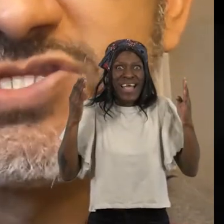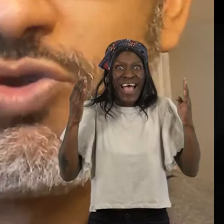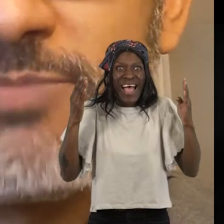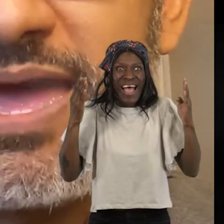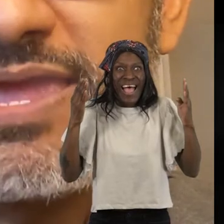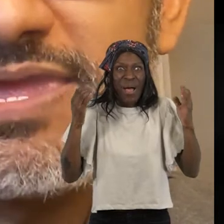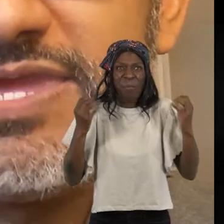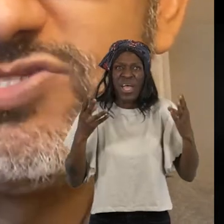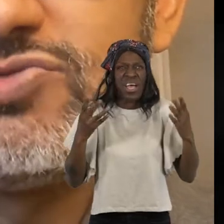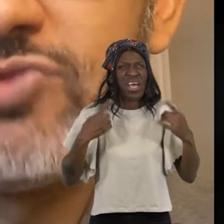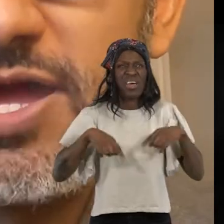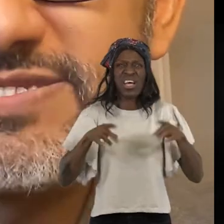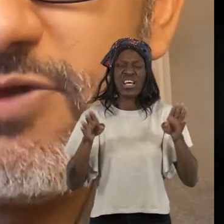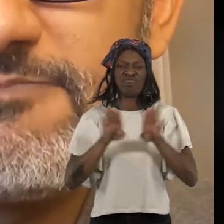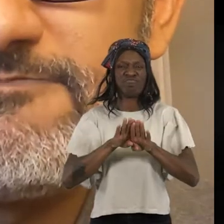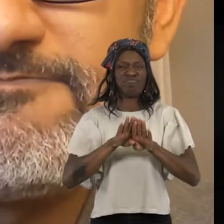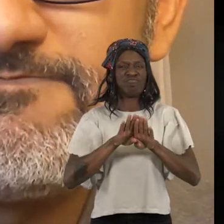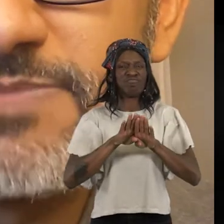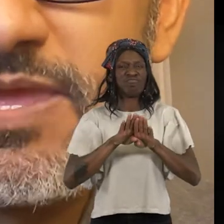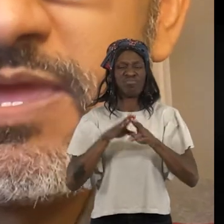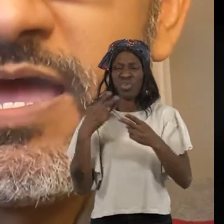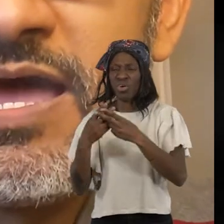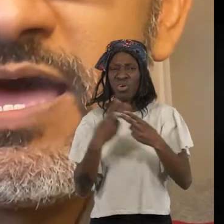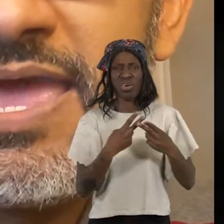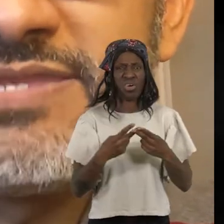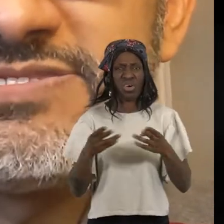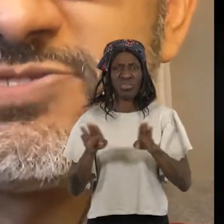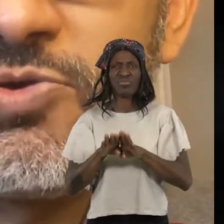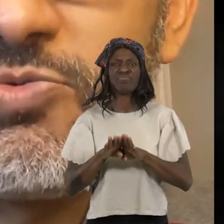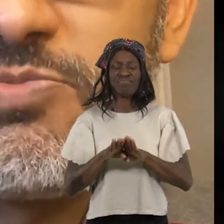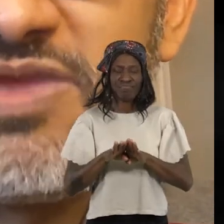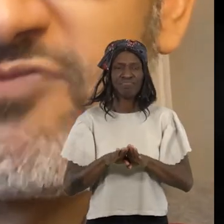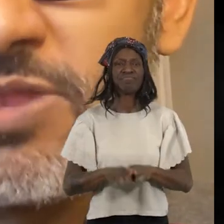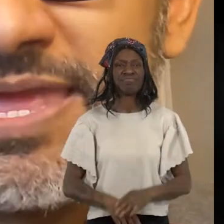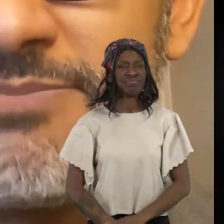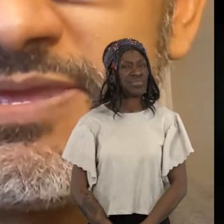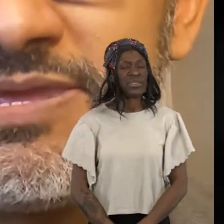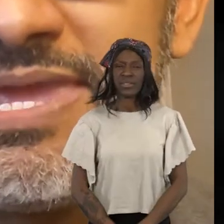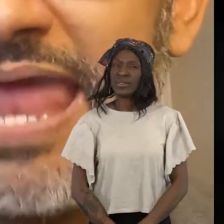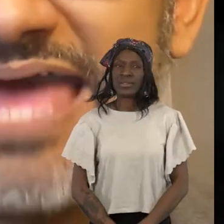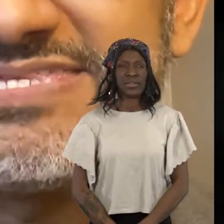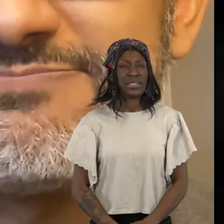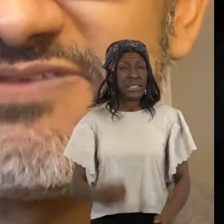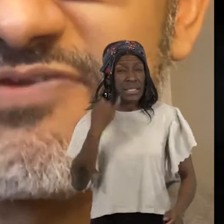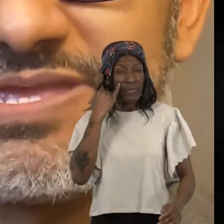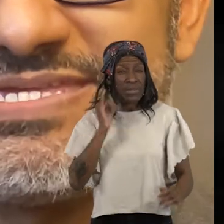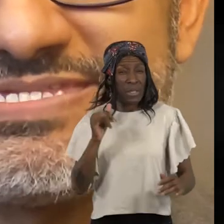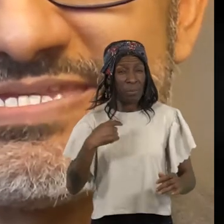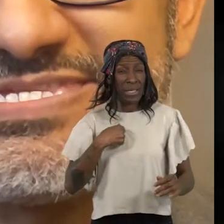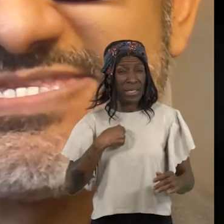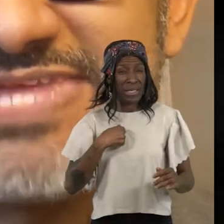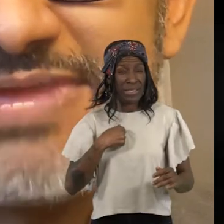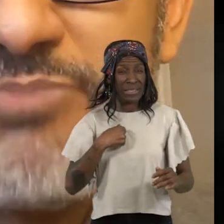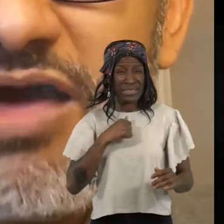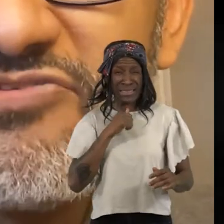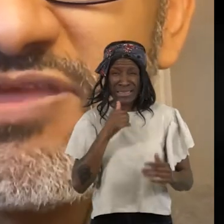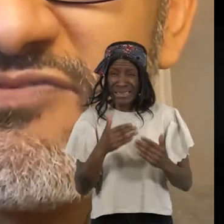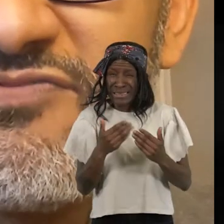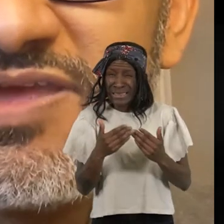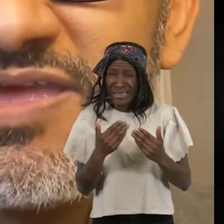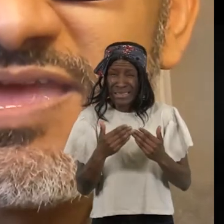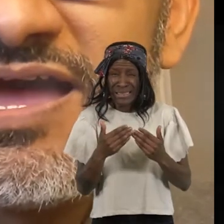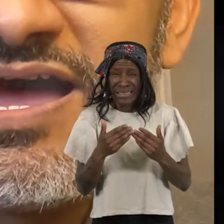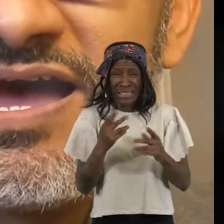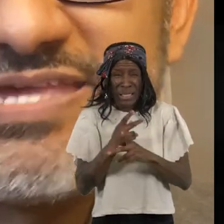us had to go back into lockdown. And so if you're like me, it hasn't been very easy to stay